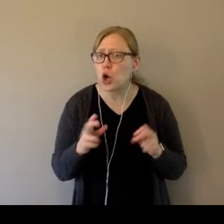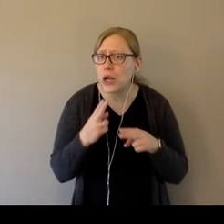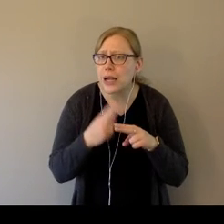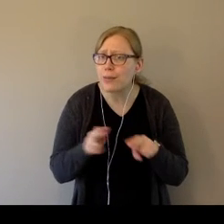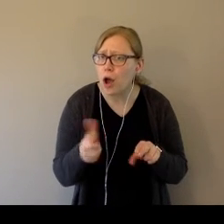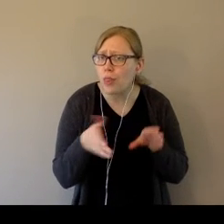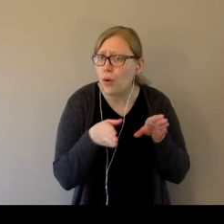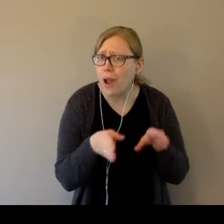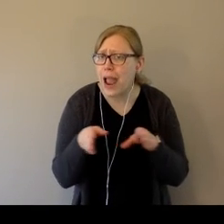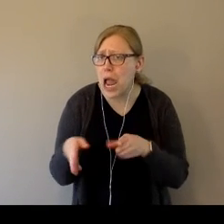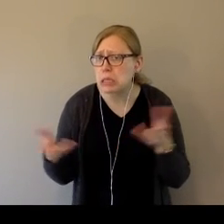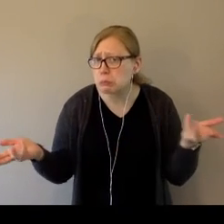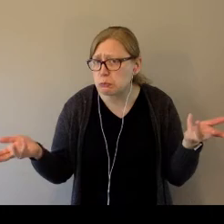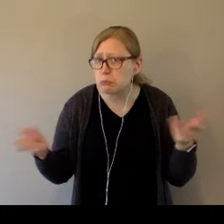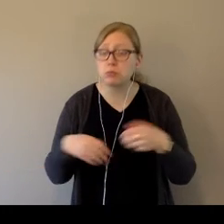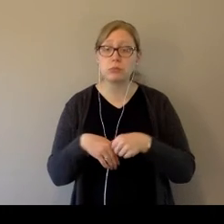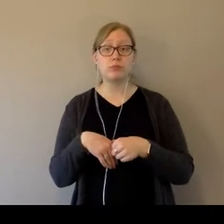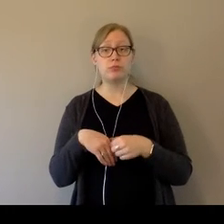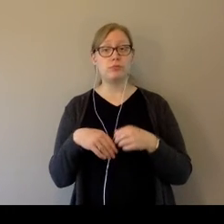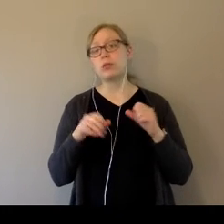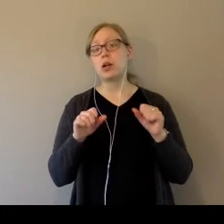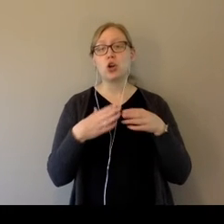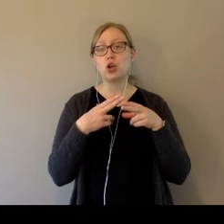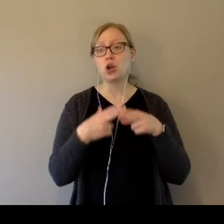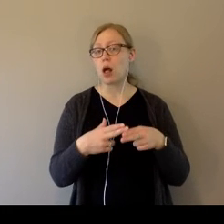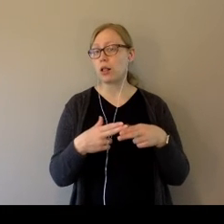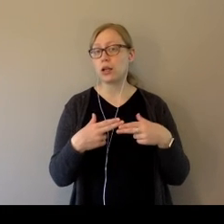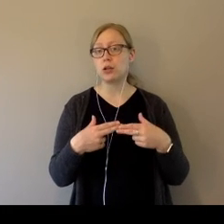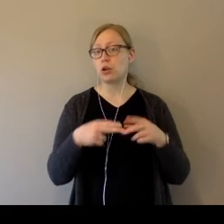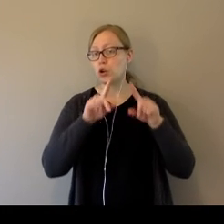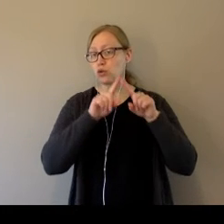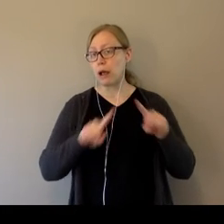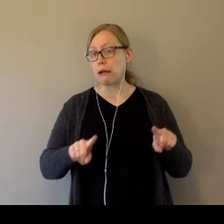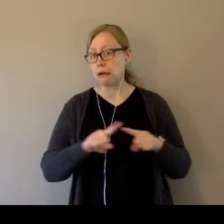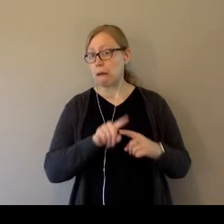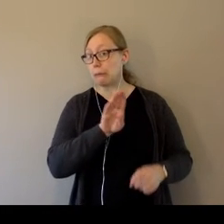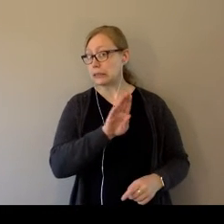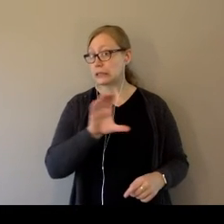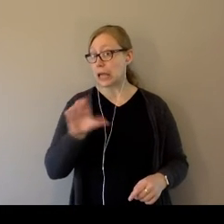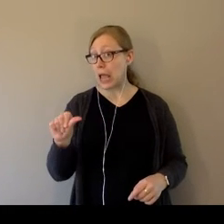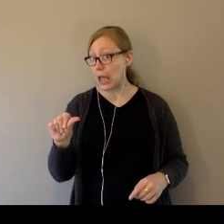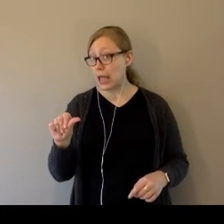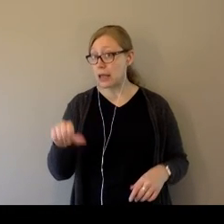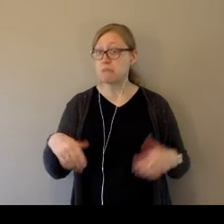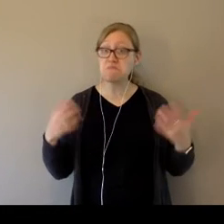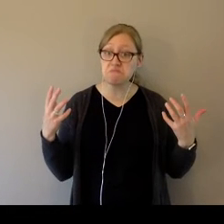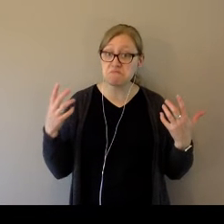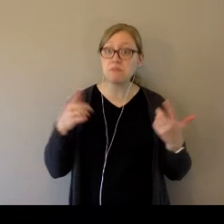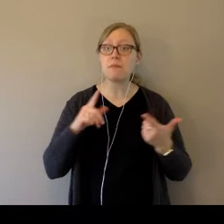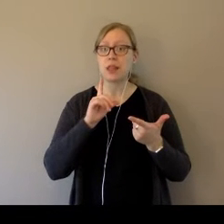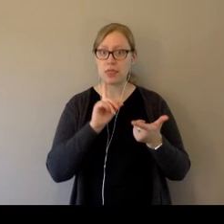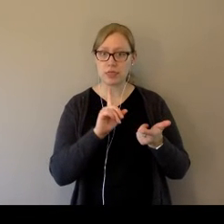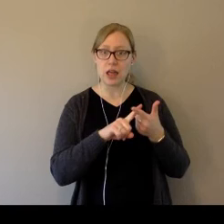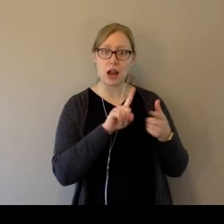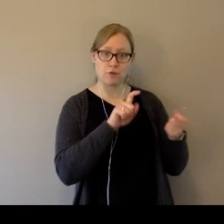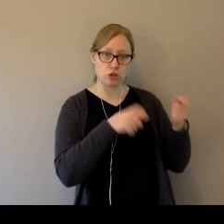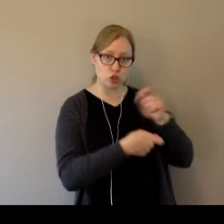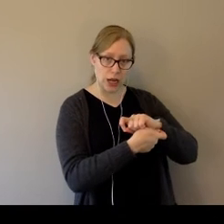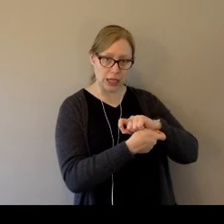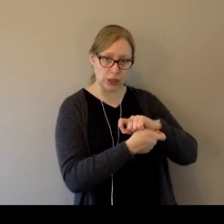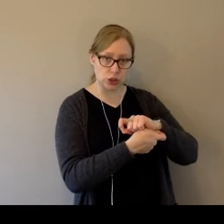could. I could name the triangle BCA, but then my similarity statement would have to start